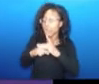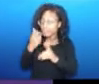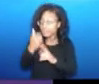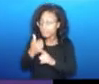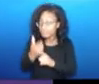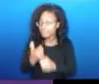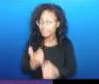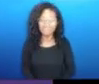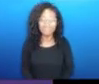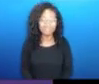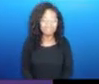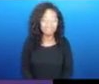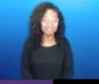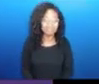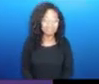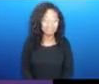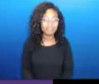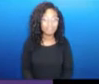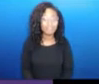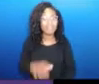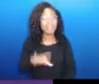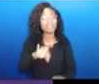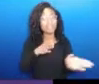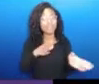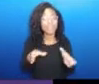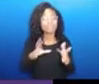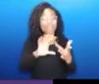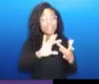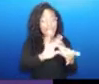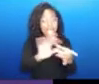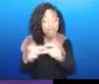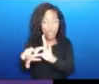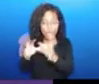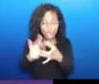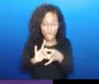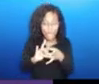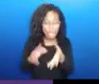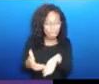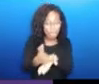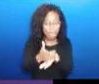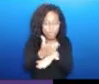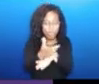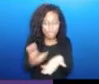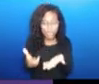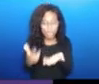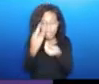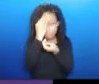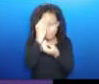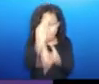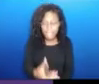Finding ways to network and collecting resource information.